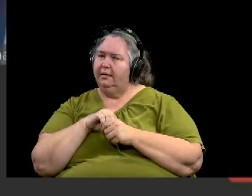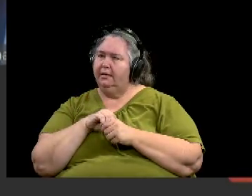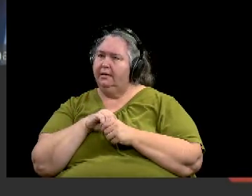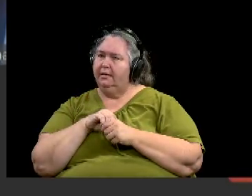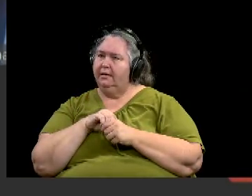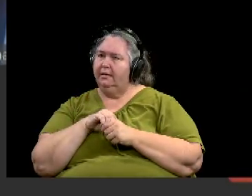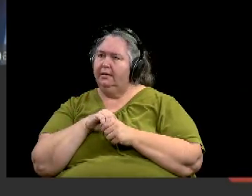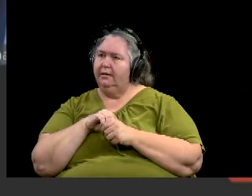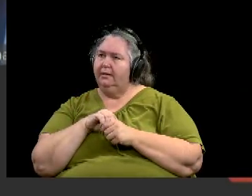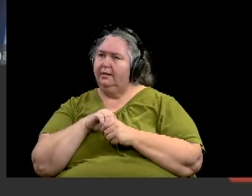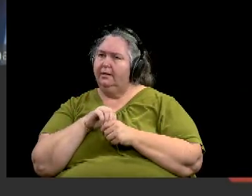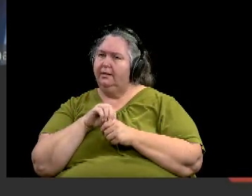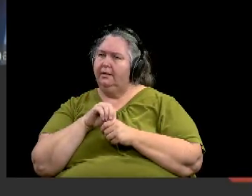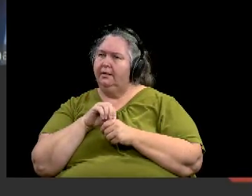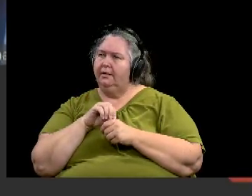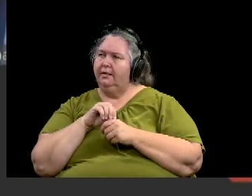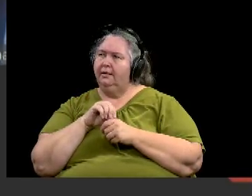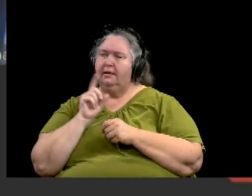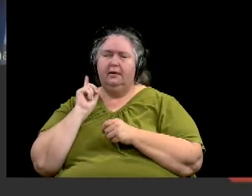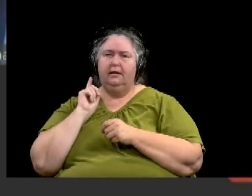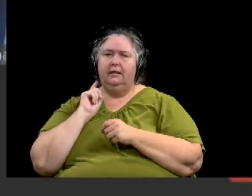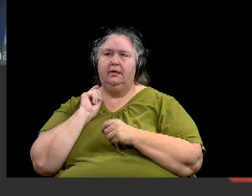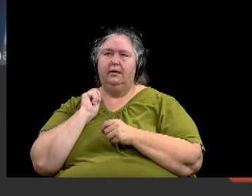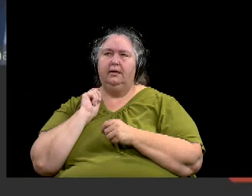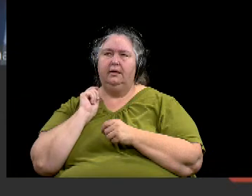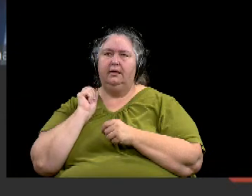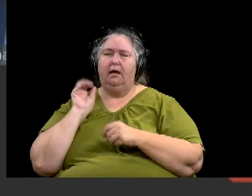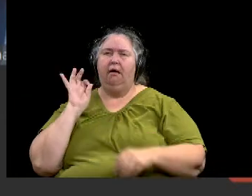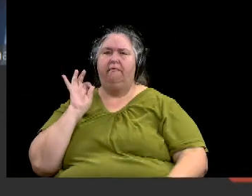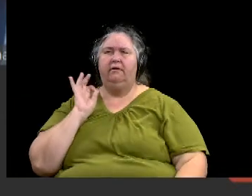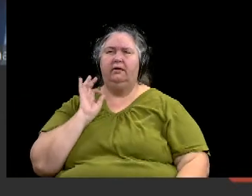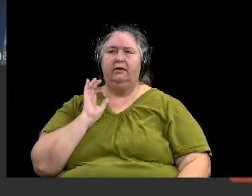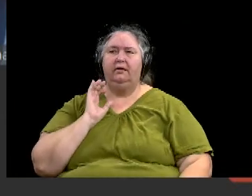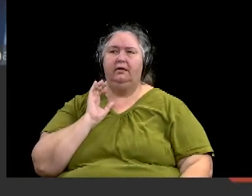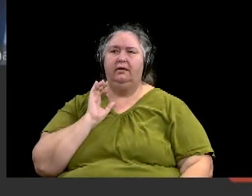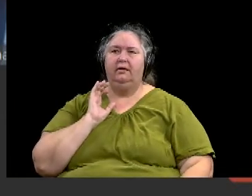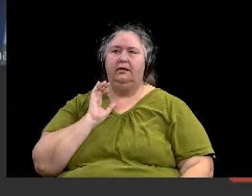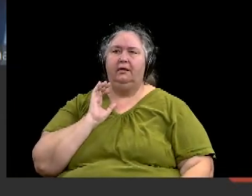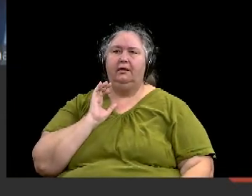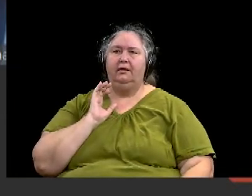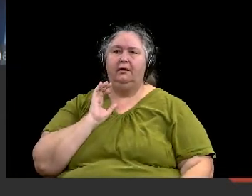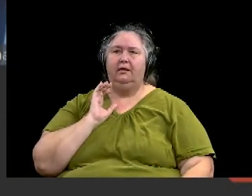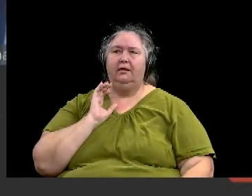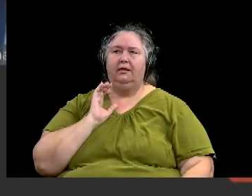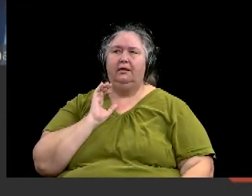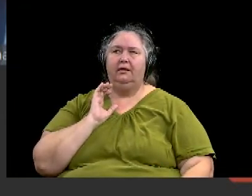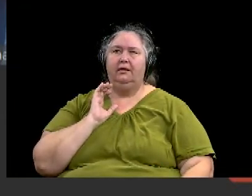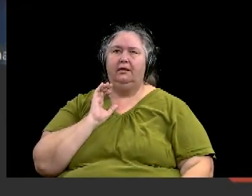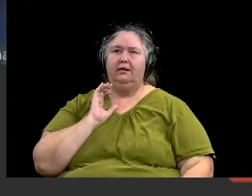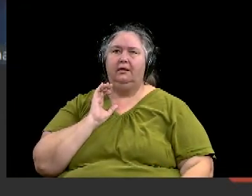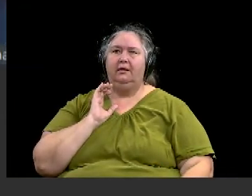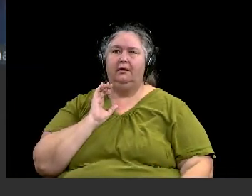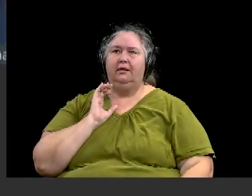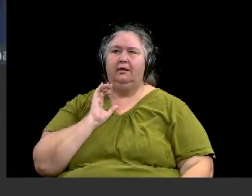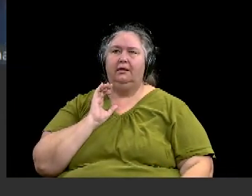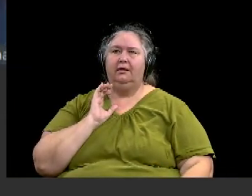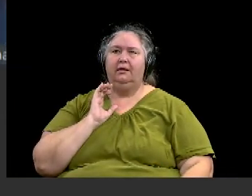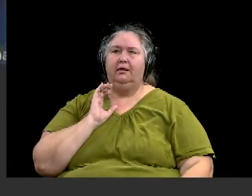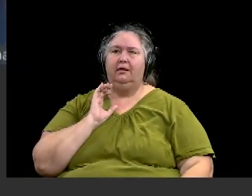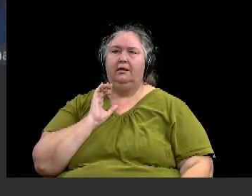which one? Go to the Polycom. That's probably the best one. Which one? That one right there. That one? essentially pass it